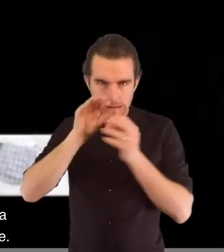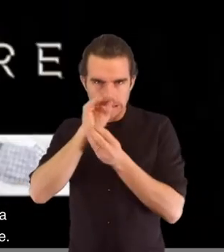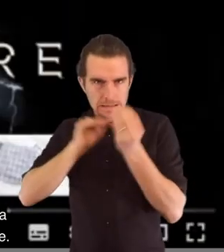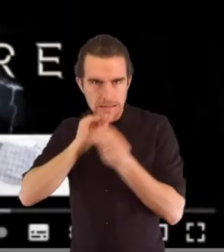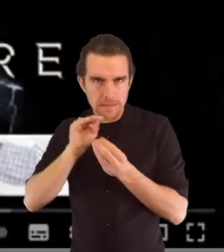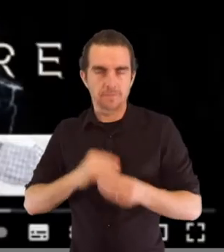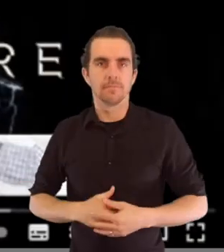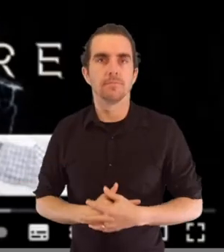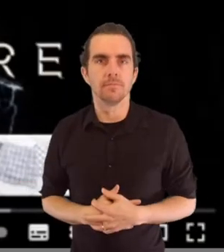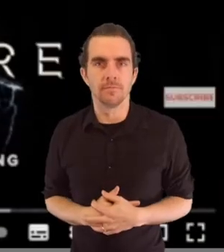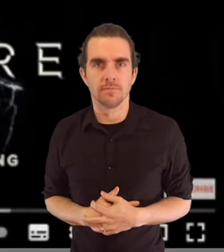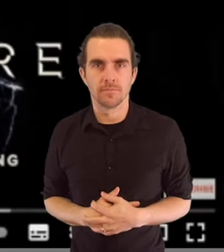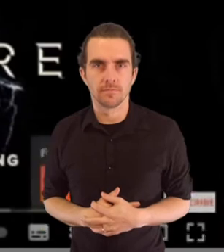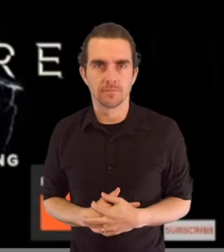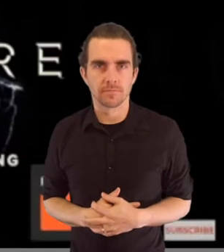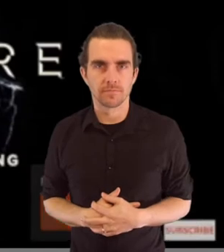program.